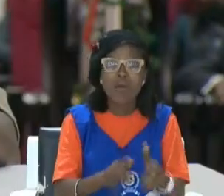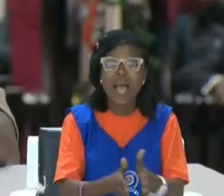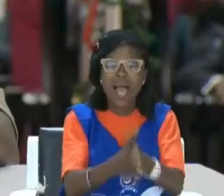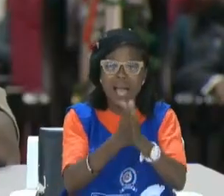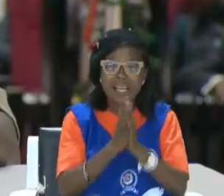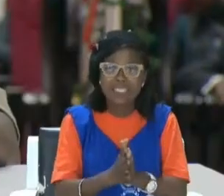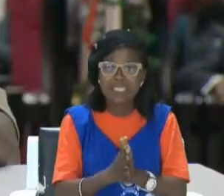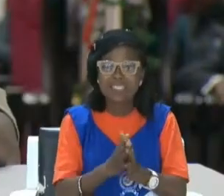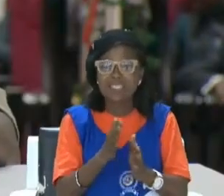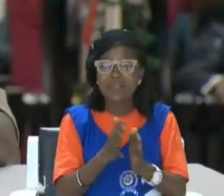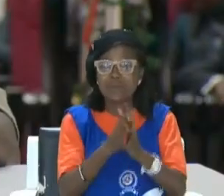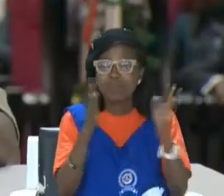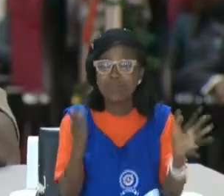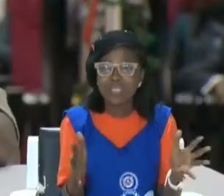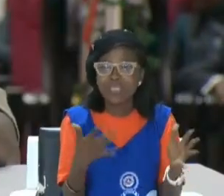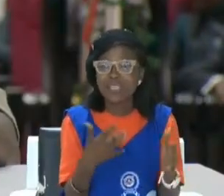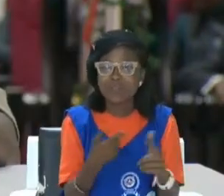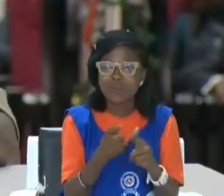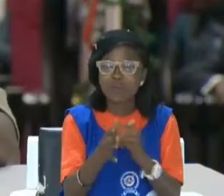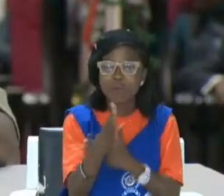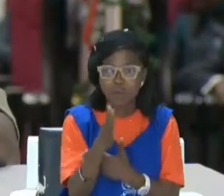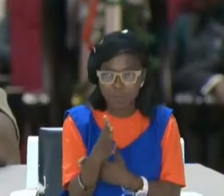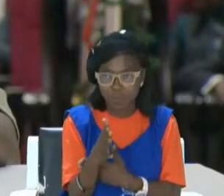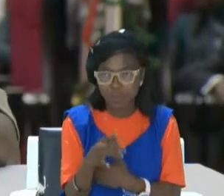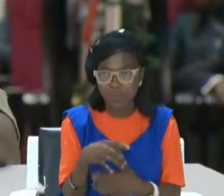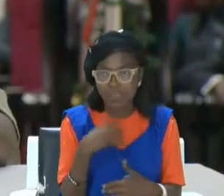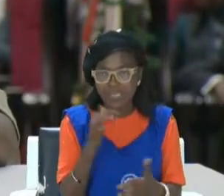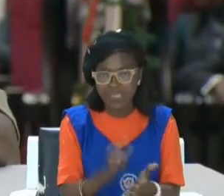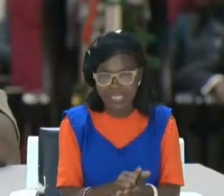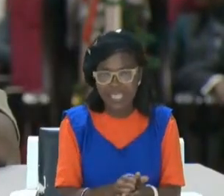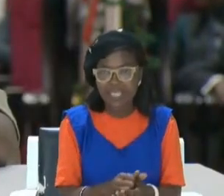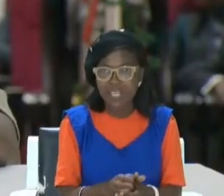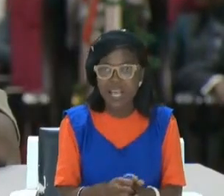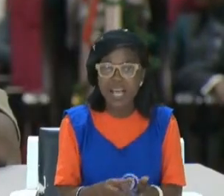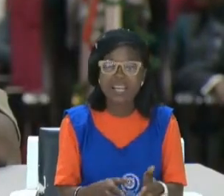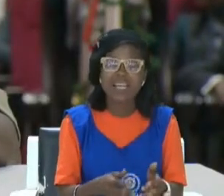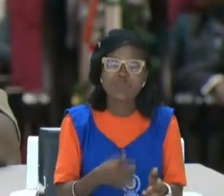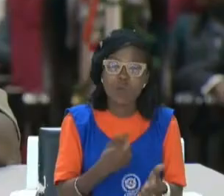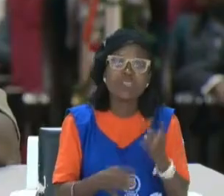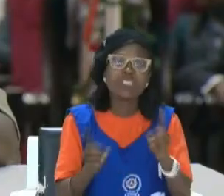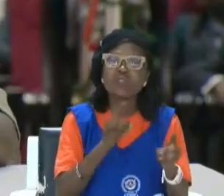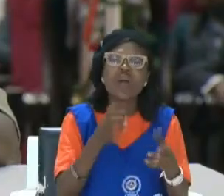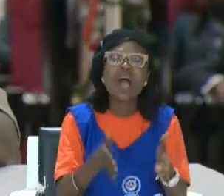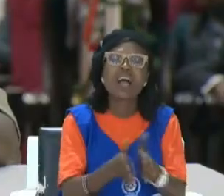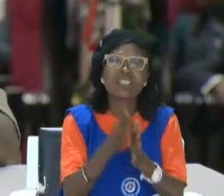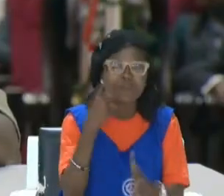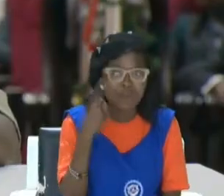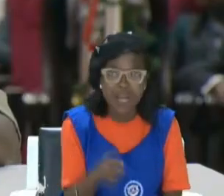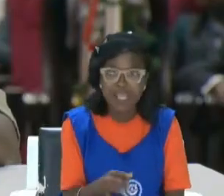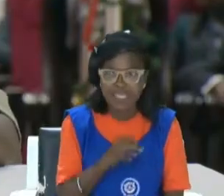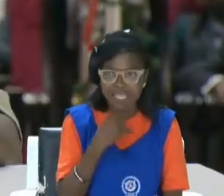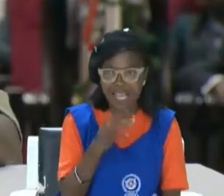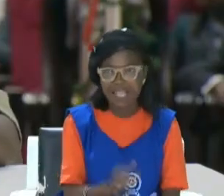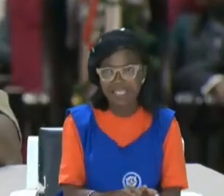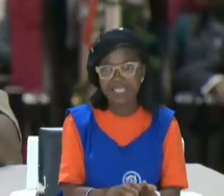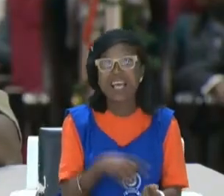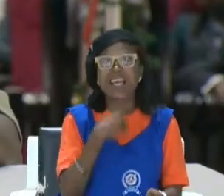And his friend said, what did you ask for? Ah. And he said, I said to